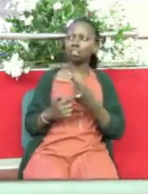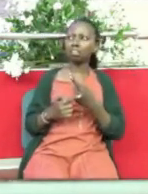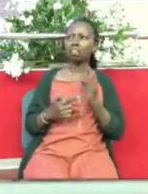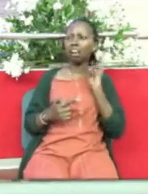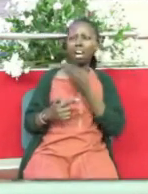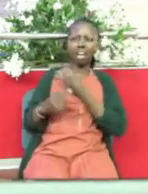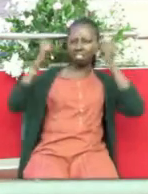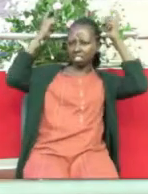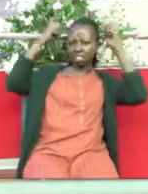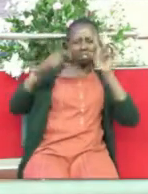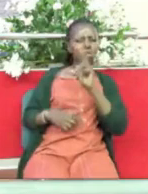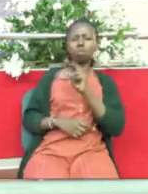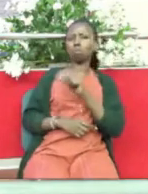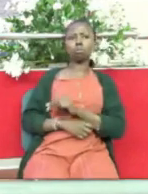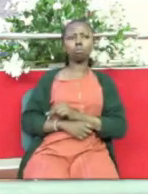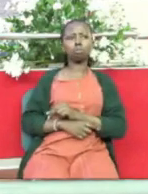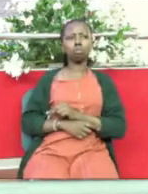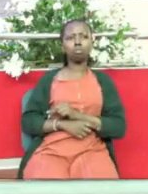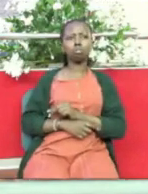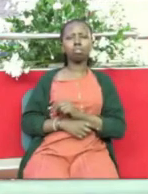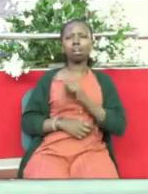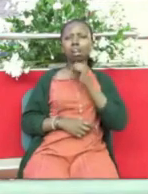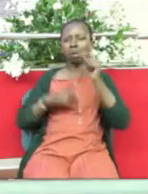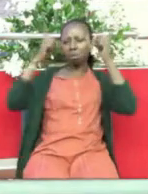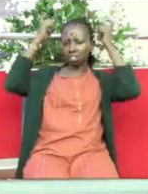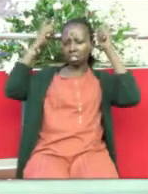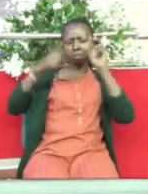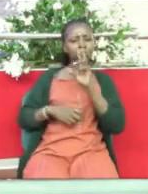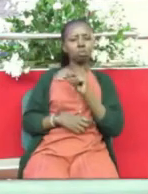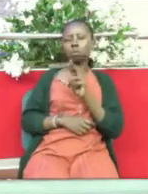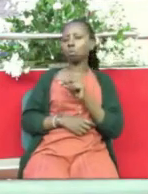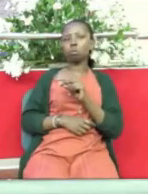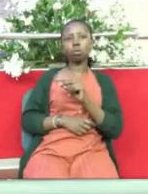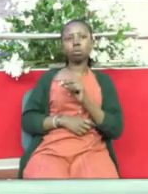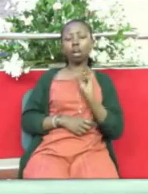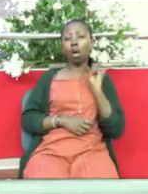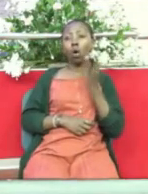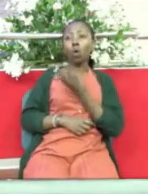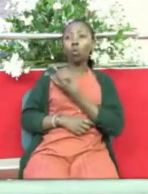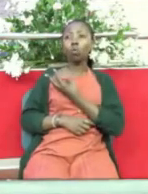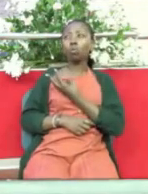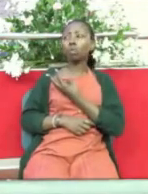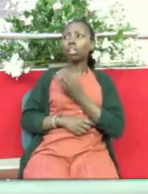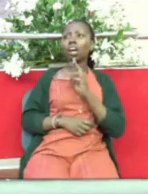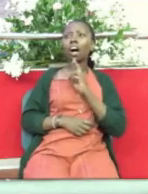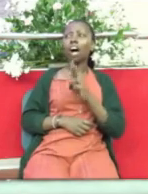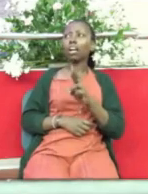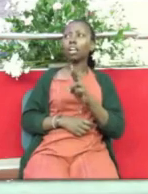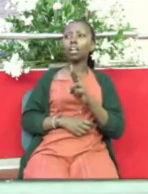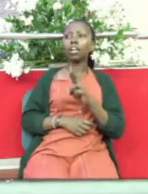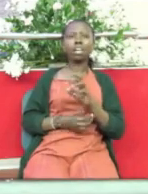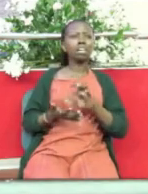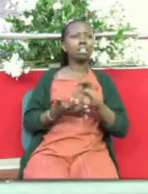mapepo. We are not demons. Sisi si mapepo. We are marine spirits. Sisi ni